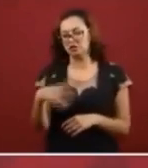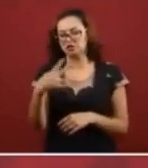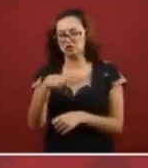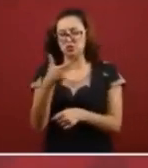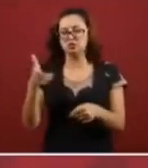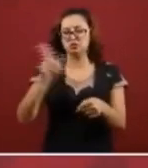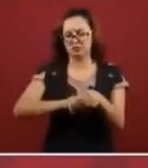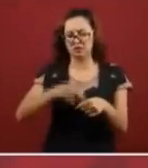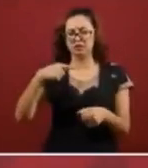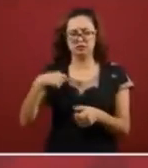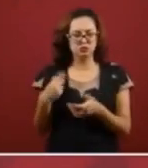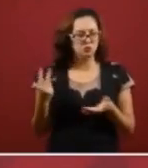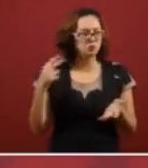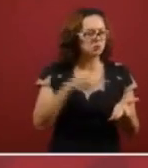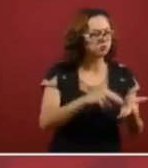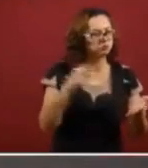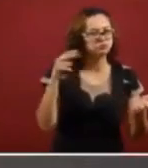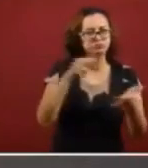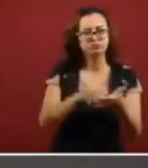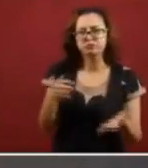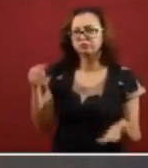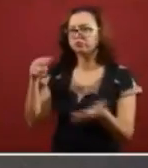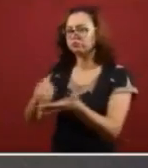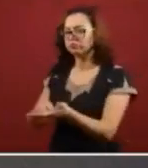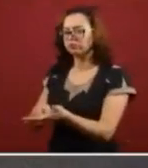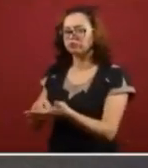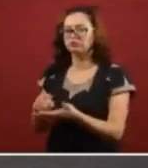13 to 14 hospitals I visited,